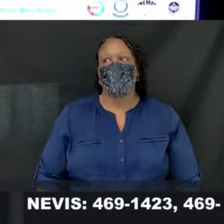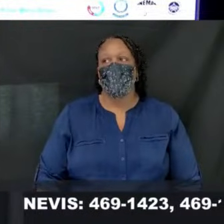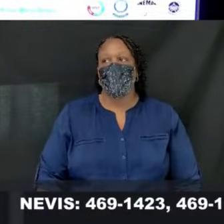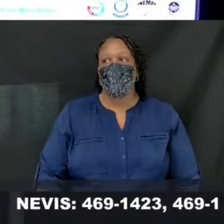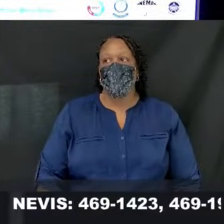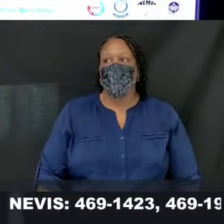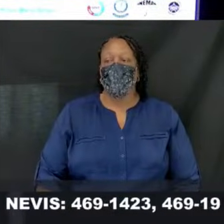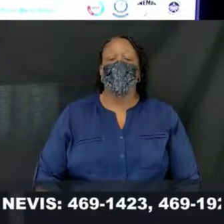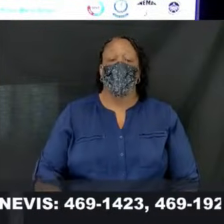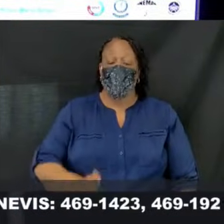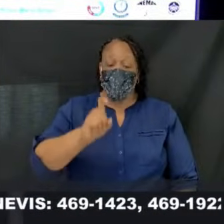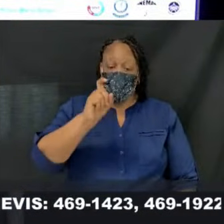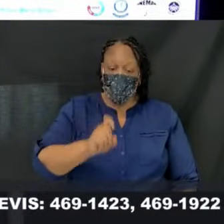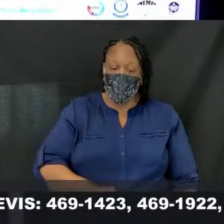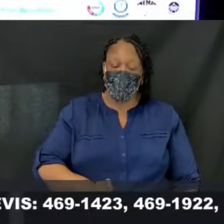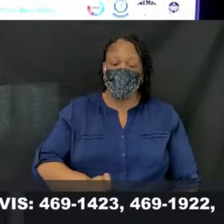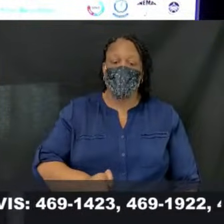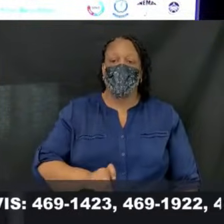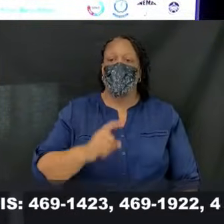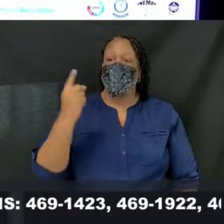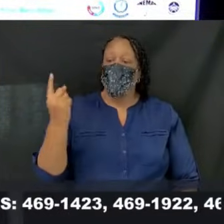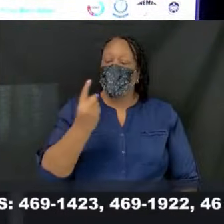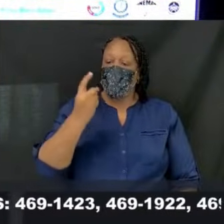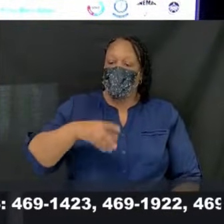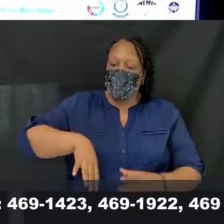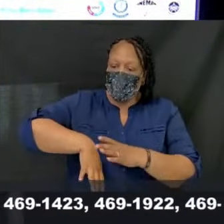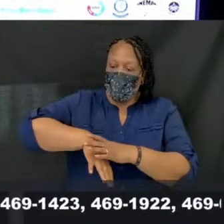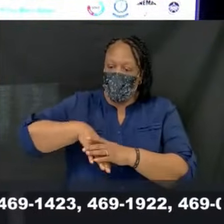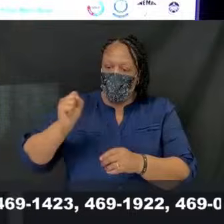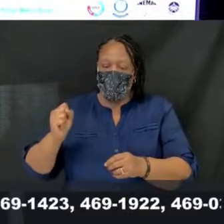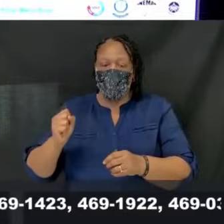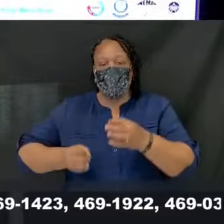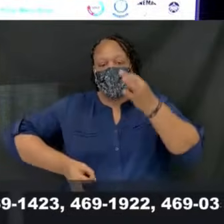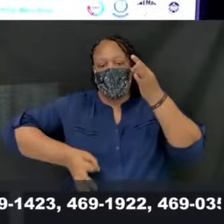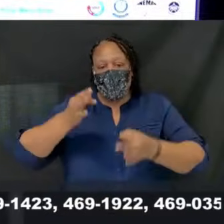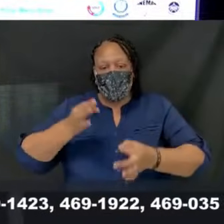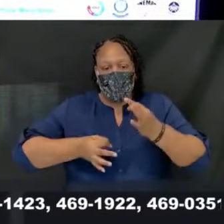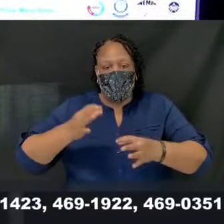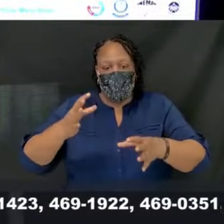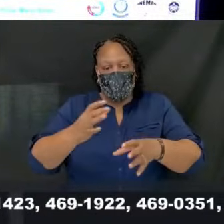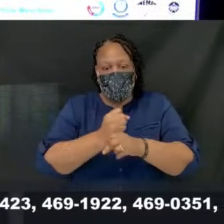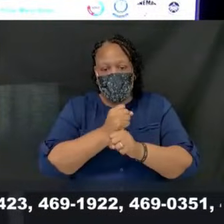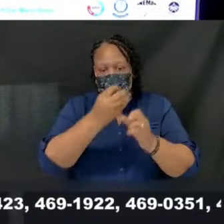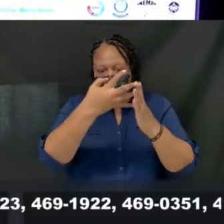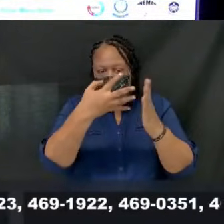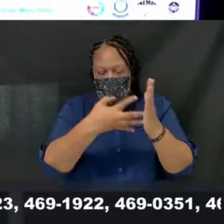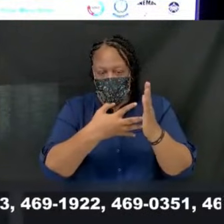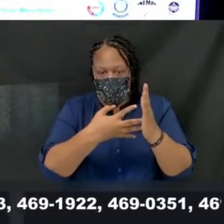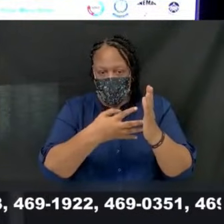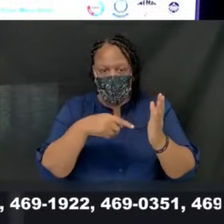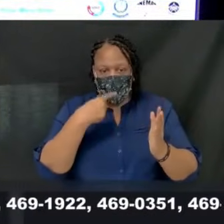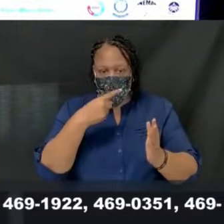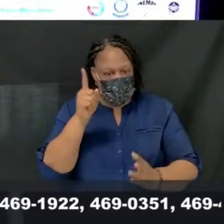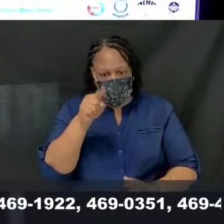such persons shall only be released from quarantine upon receiving a negative RT-PCR